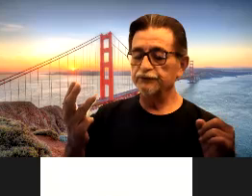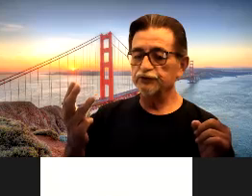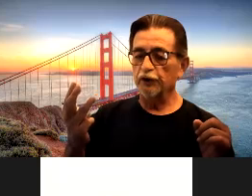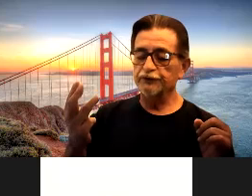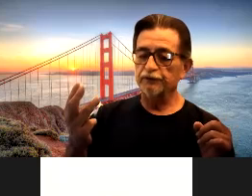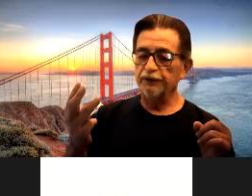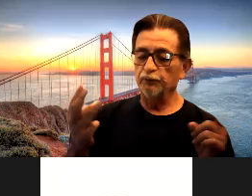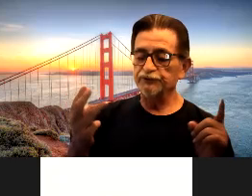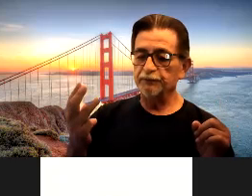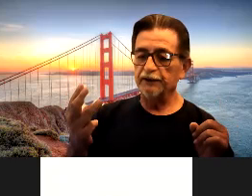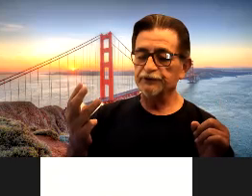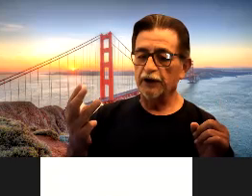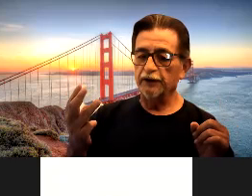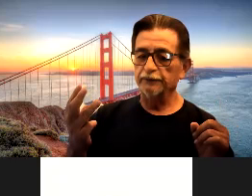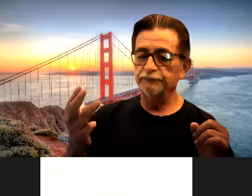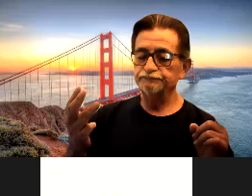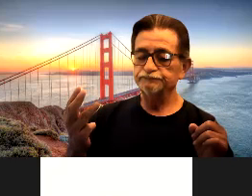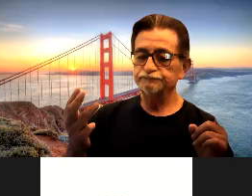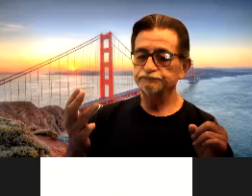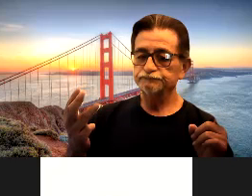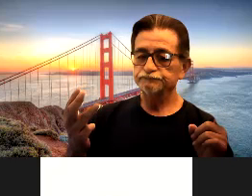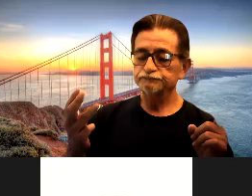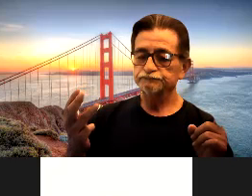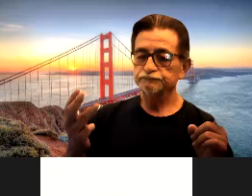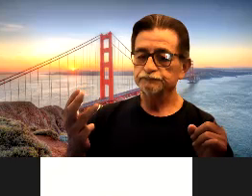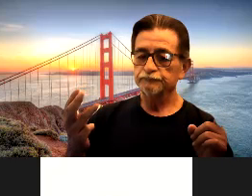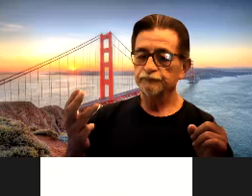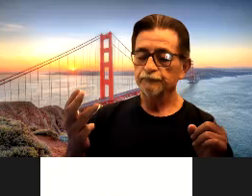What is its charge going to be once it becomes an ion?